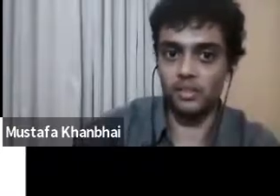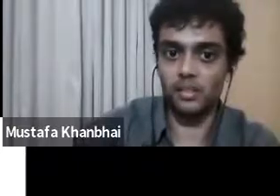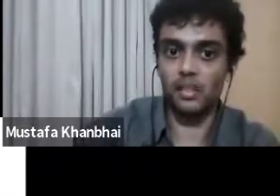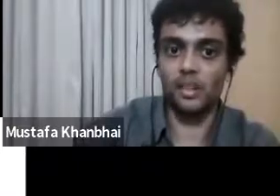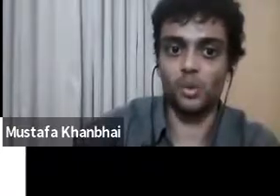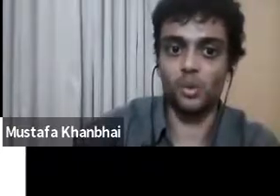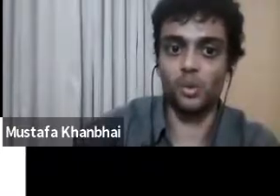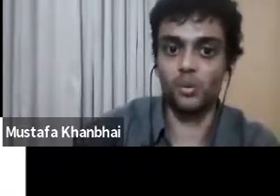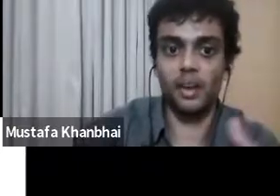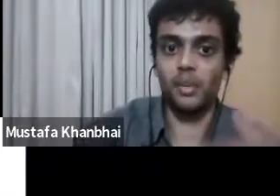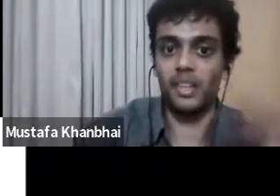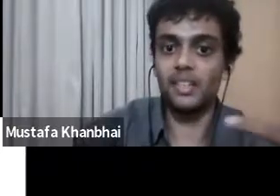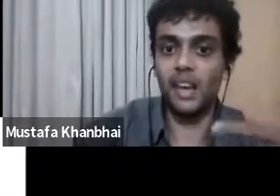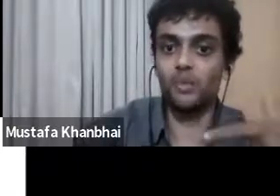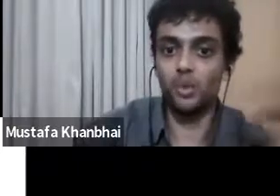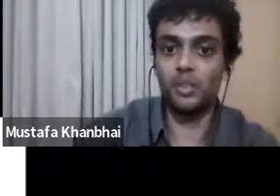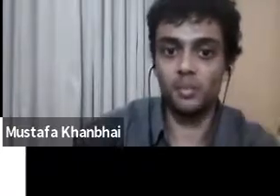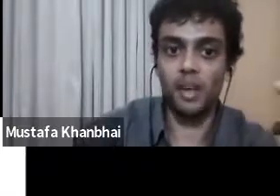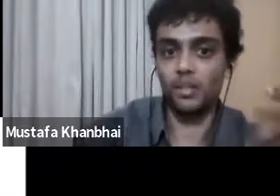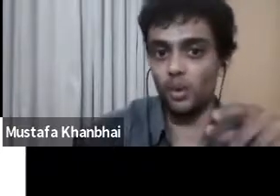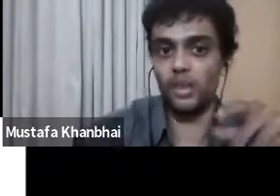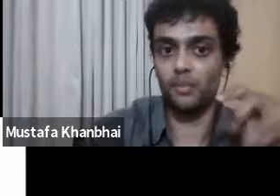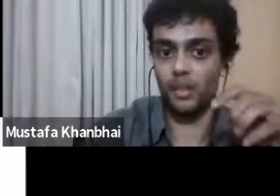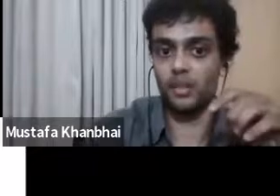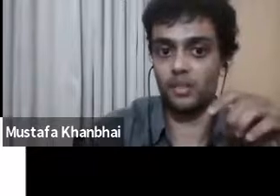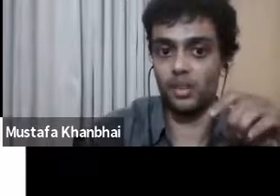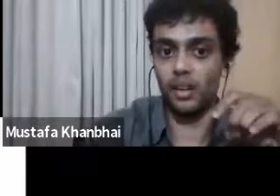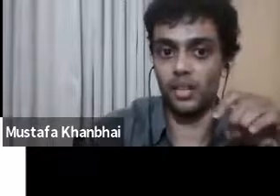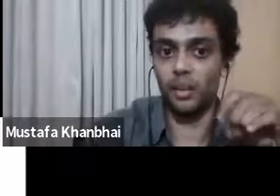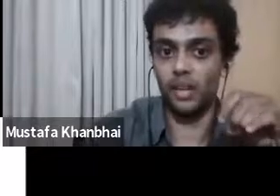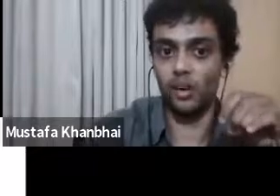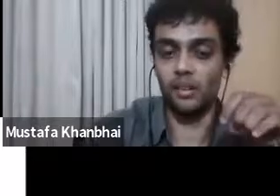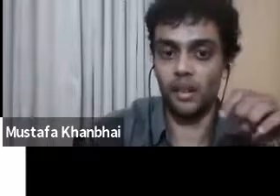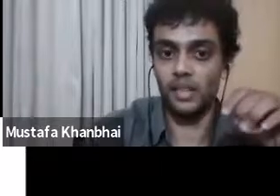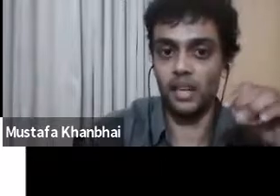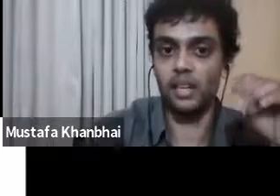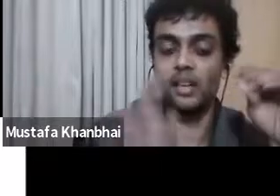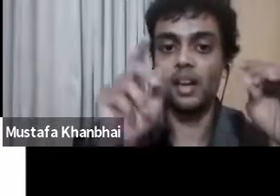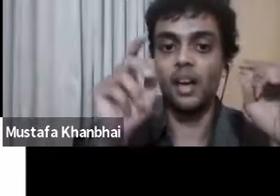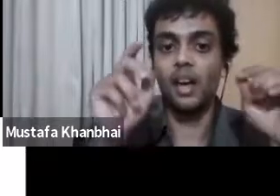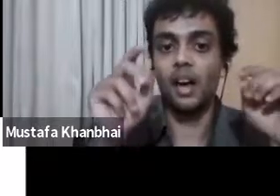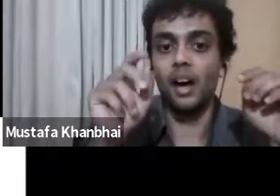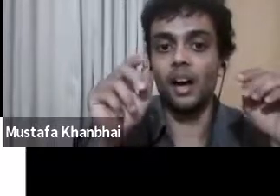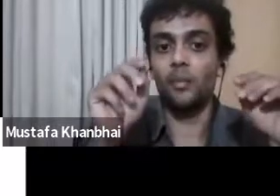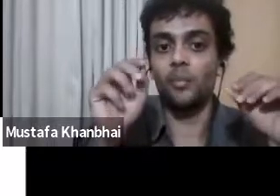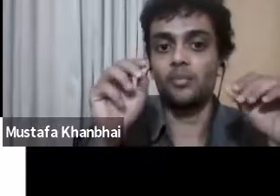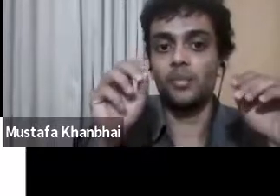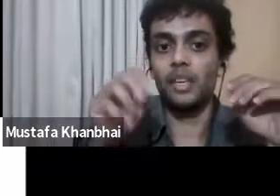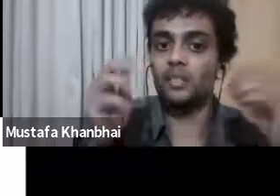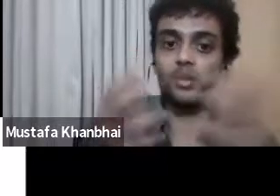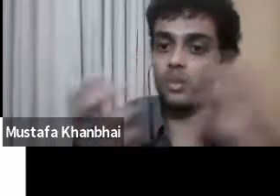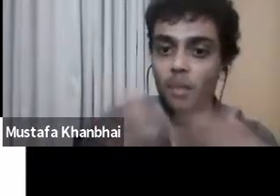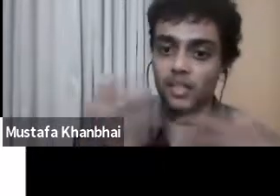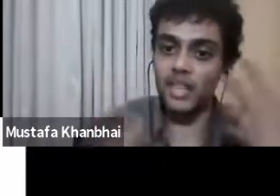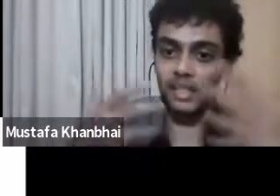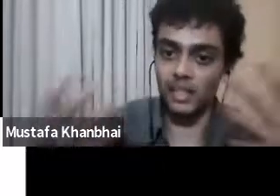this. I mean, he kind of uses the mask. If you look at the figures in the painting on the right side,